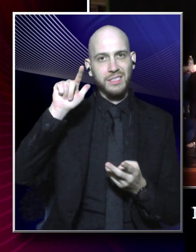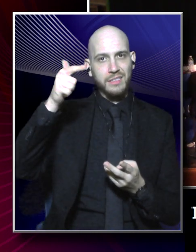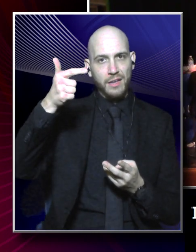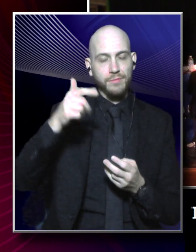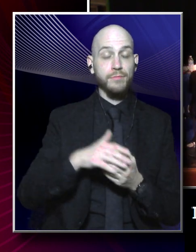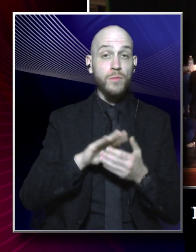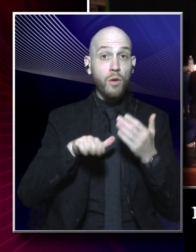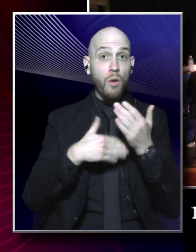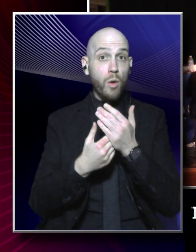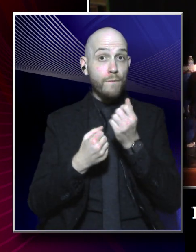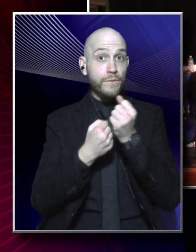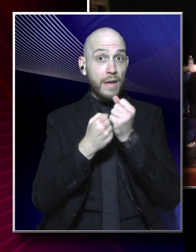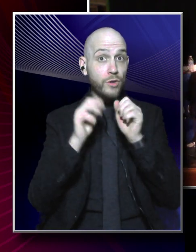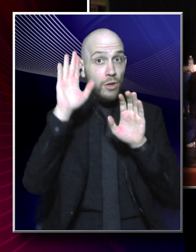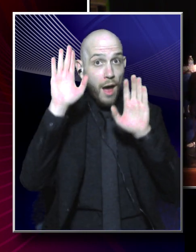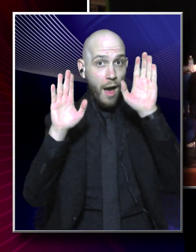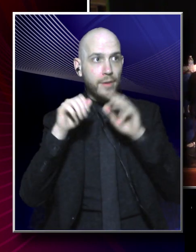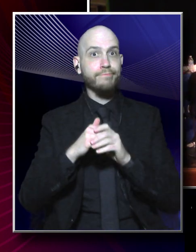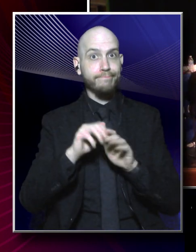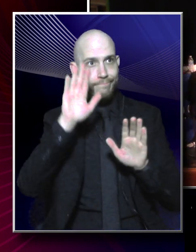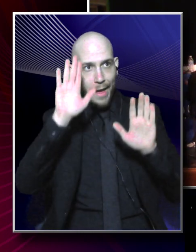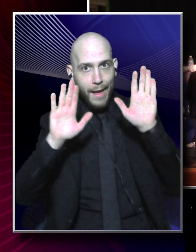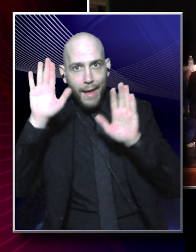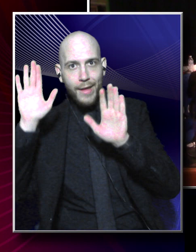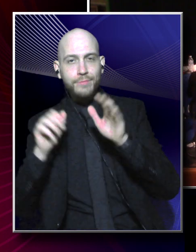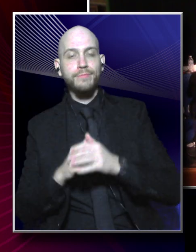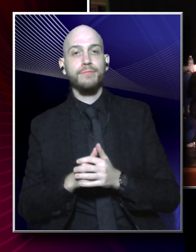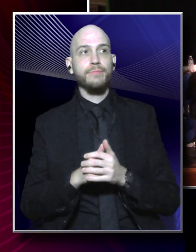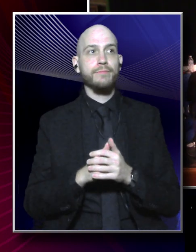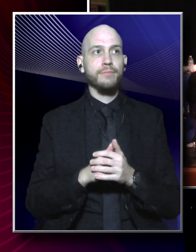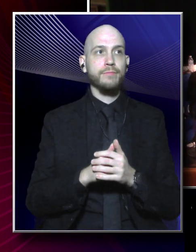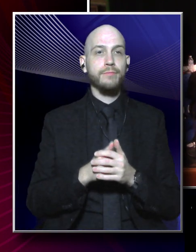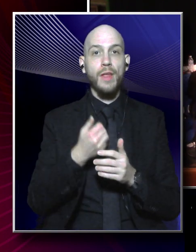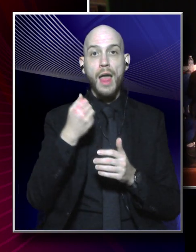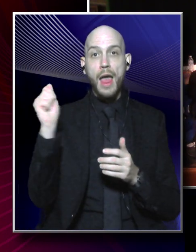All in favor say aye. Aye. Opposed?